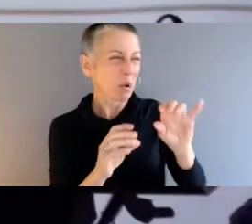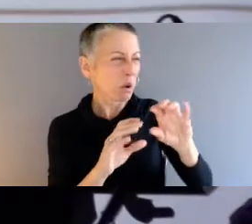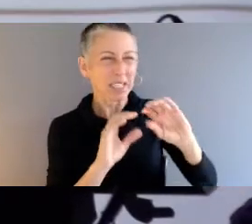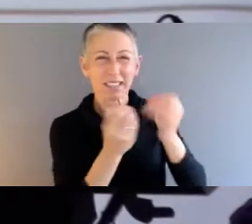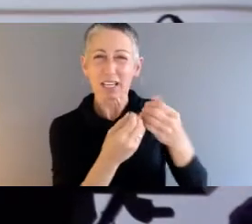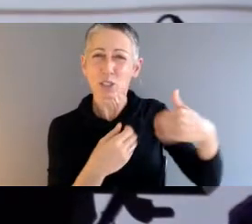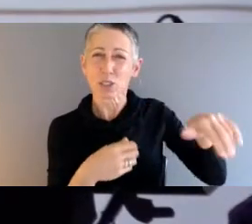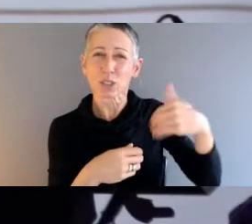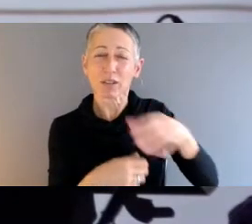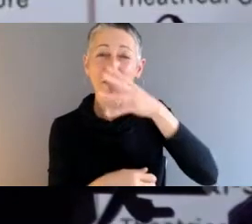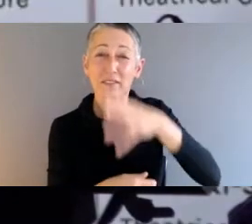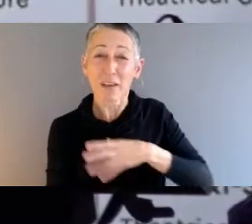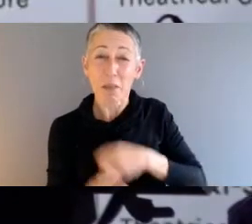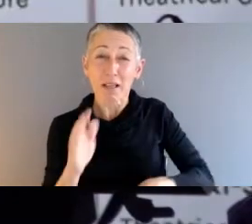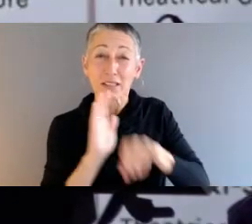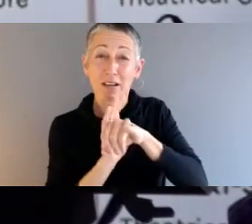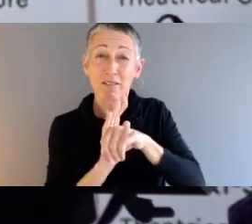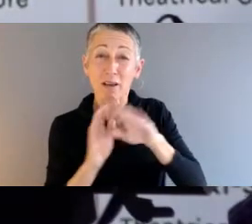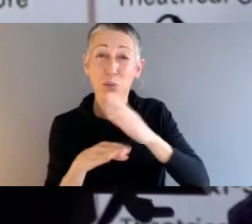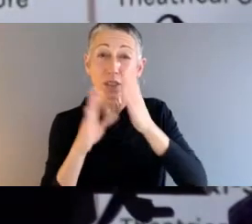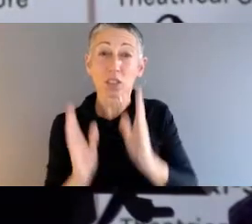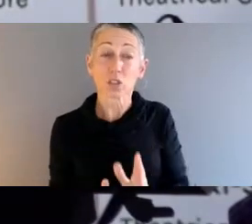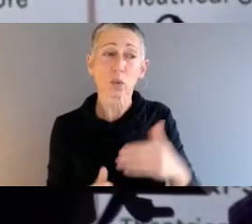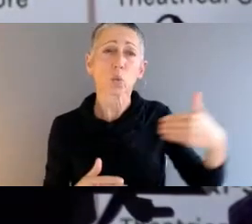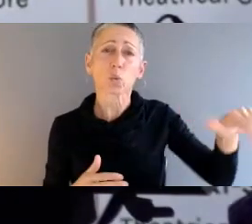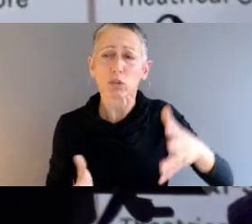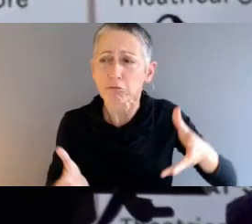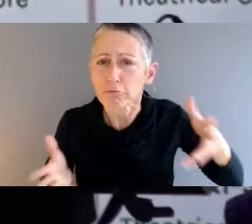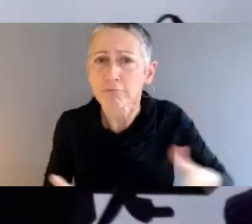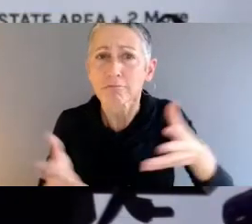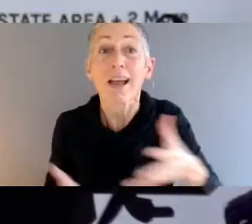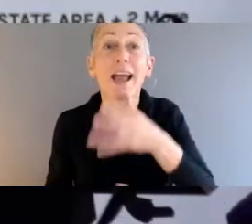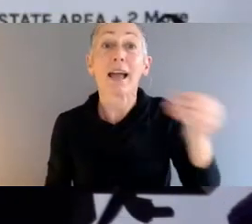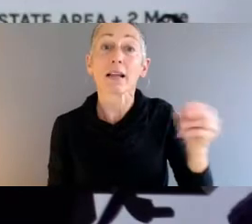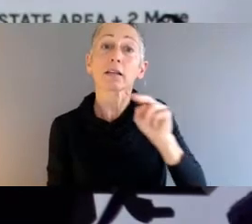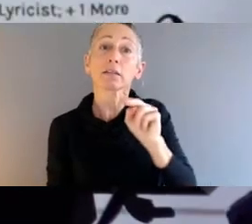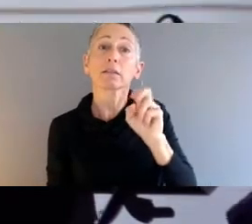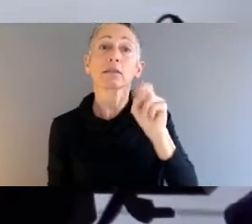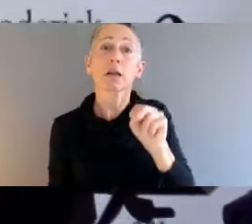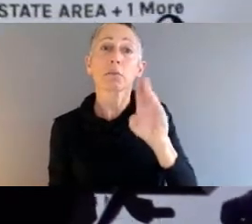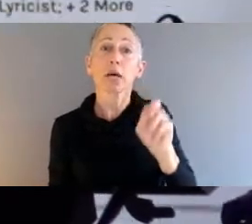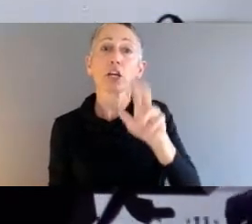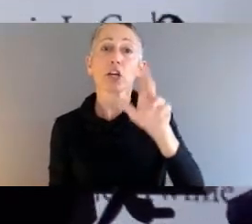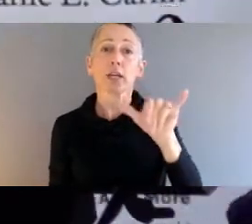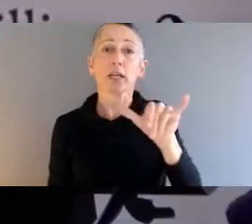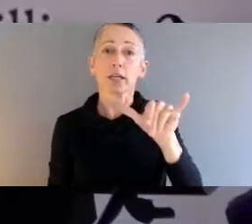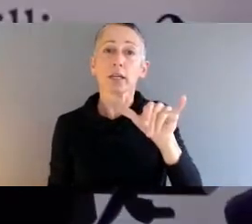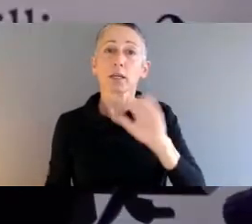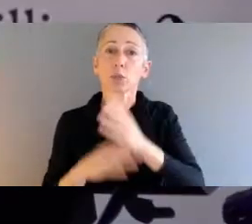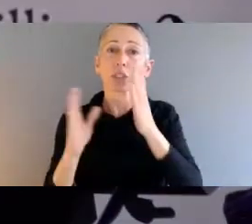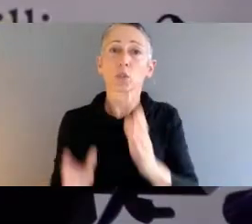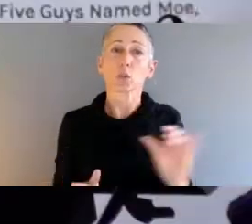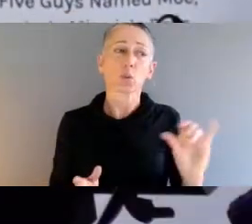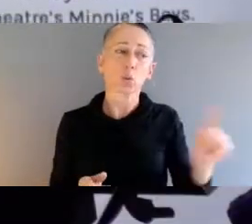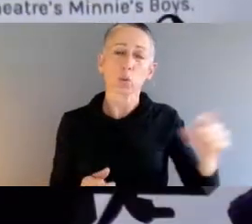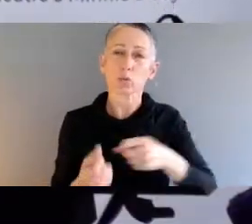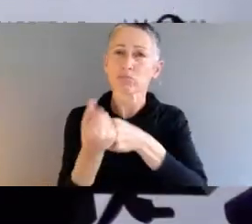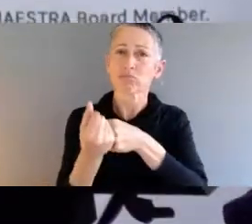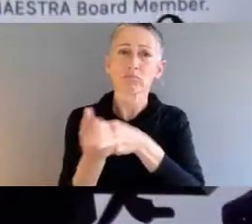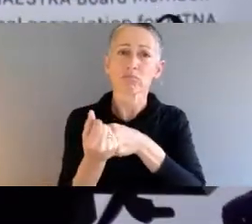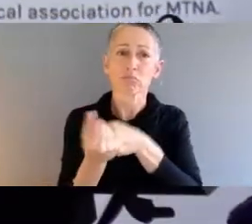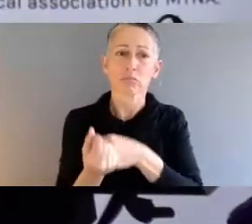female-identifying musicians and non-binary musicians than I've ever seen any other organization do. Maestra